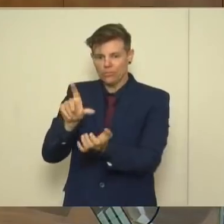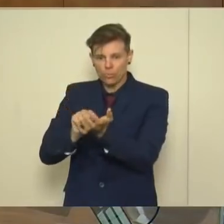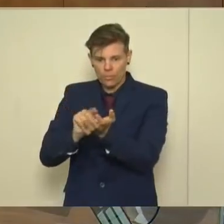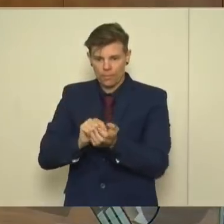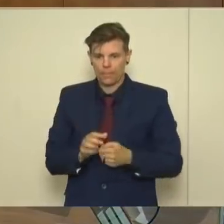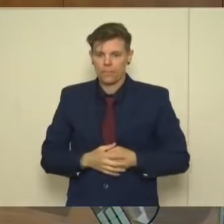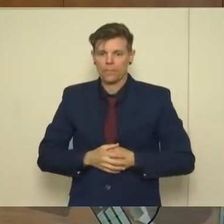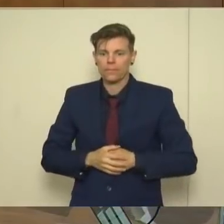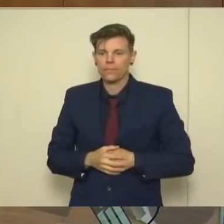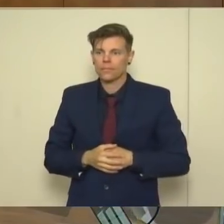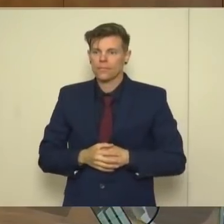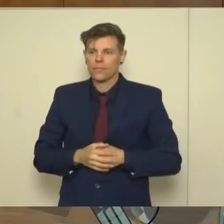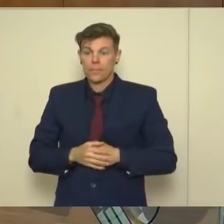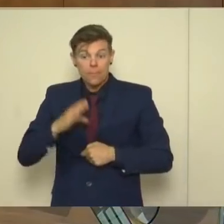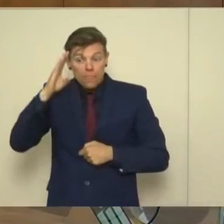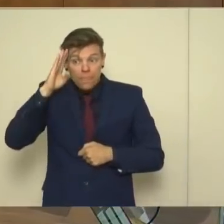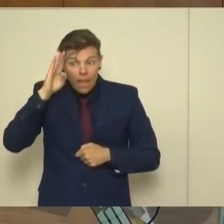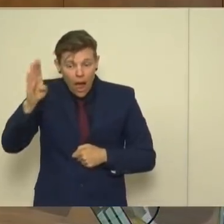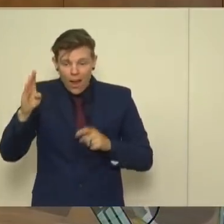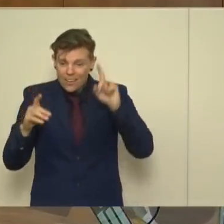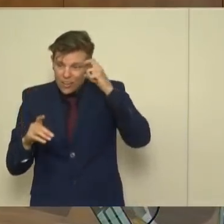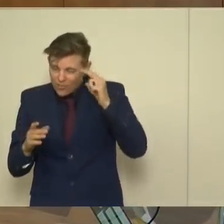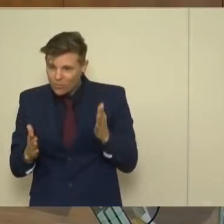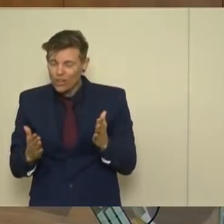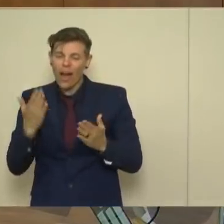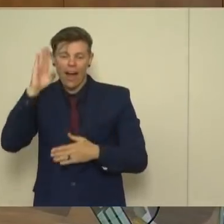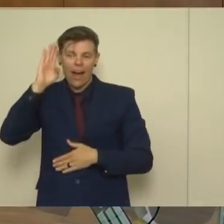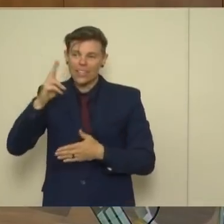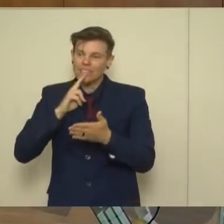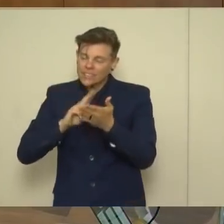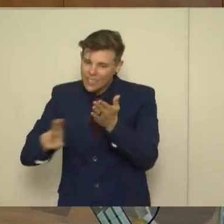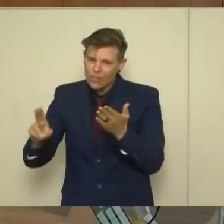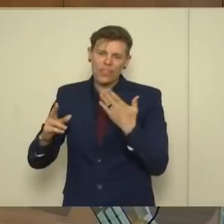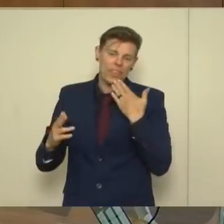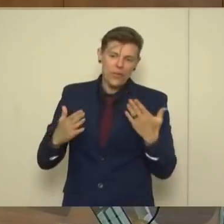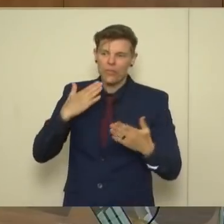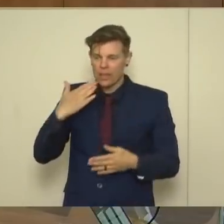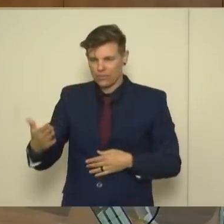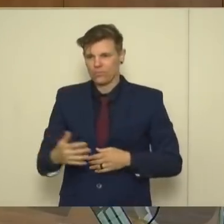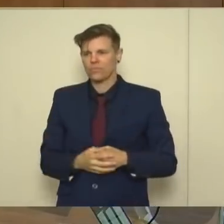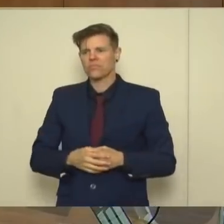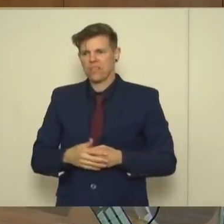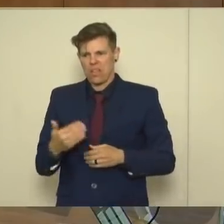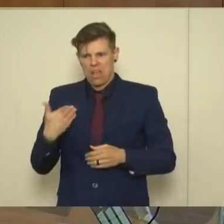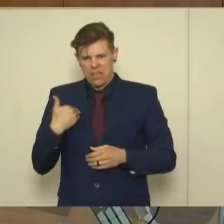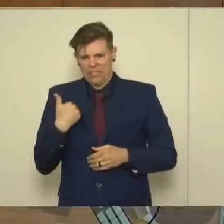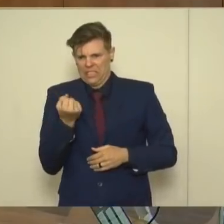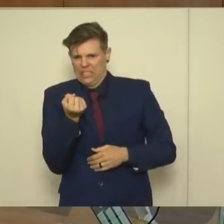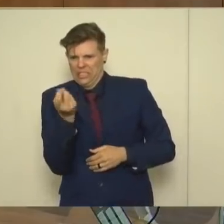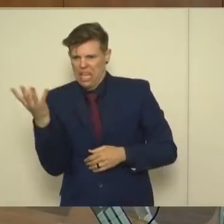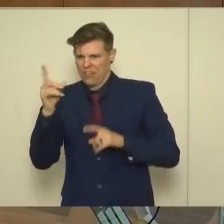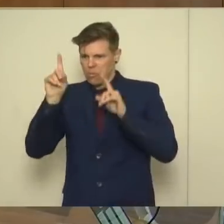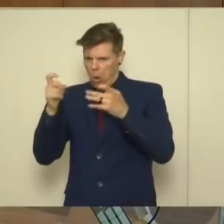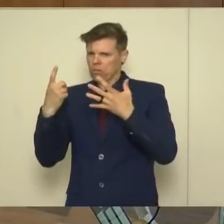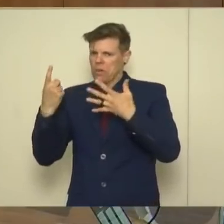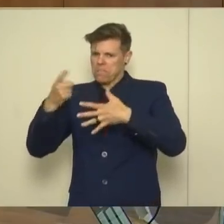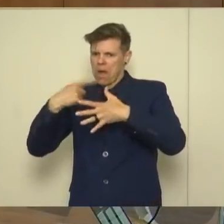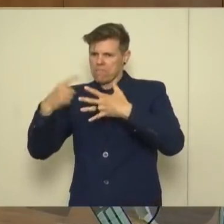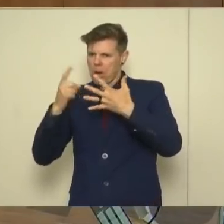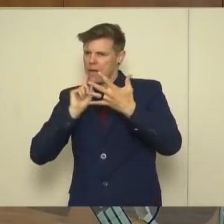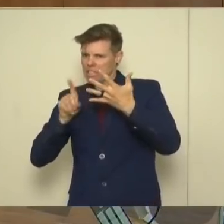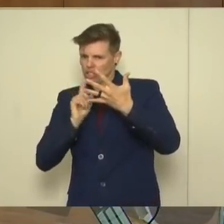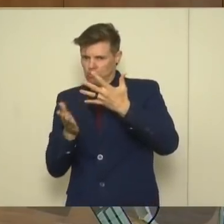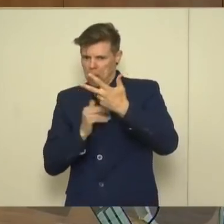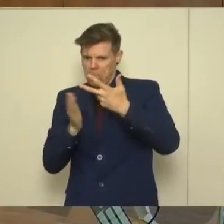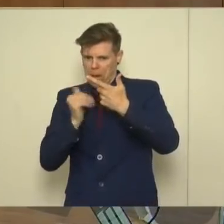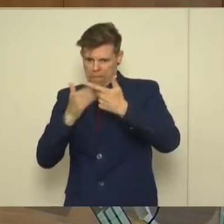Hi, Governor. Hi, Secretaries. Thanks for having me. I had a couple questions that were already asked, so I'll ask this one. Governor, I wanted to go back